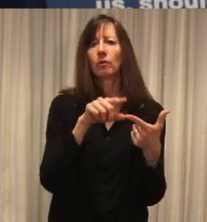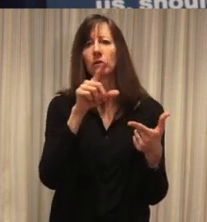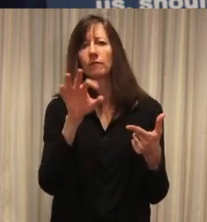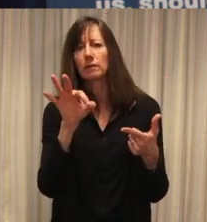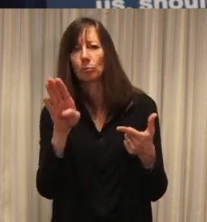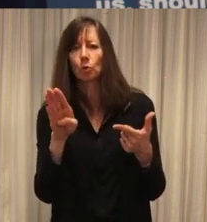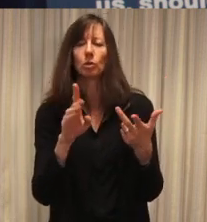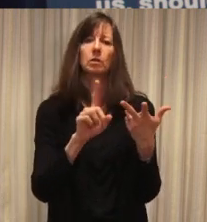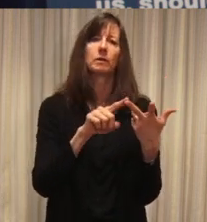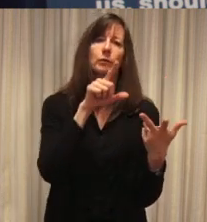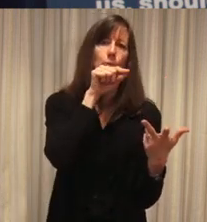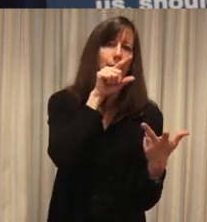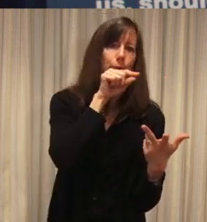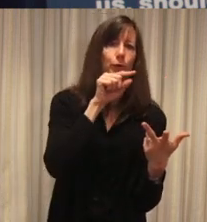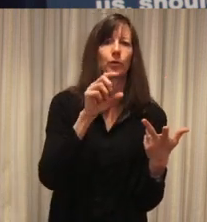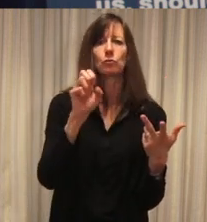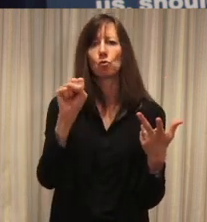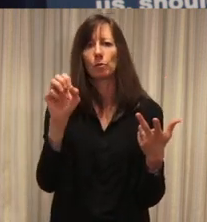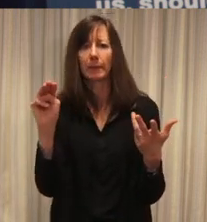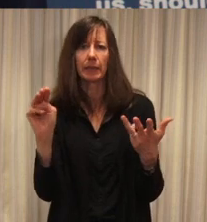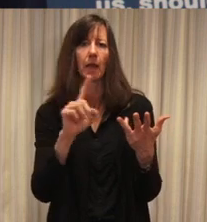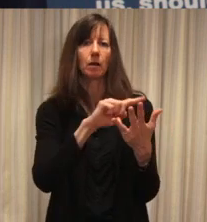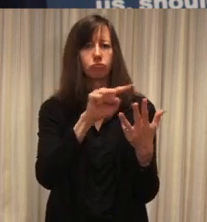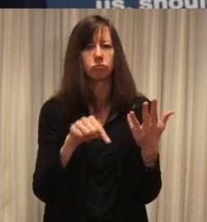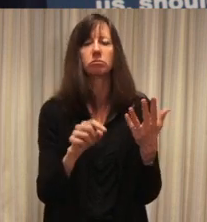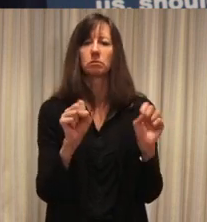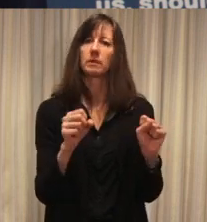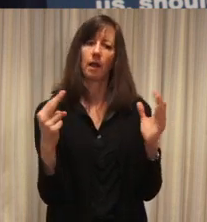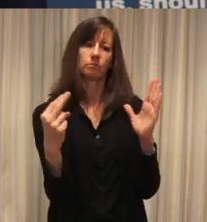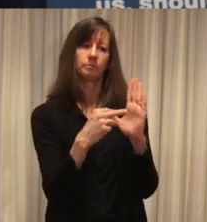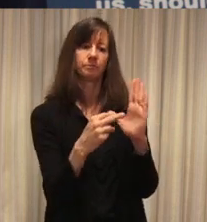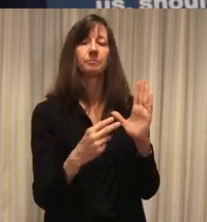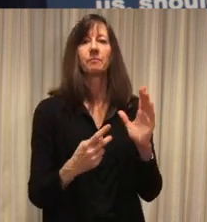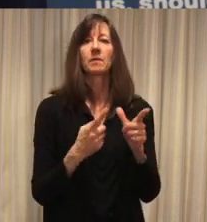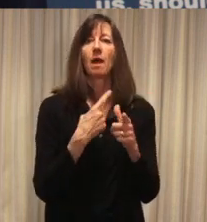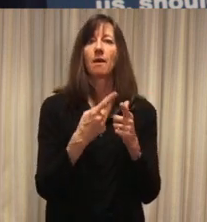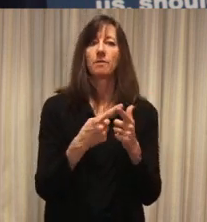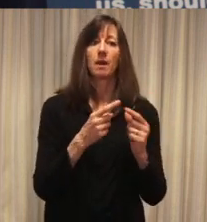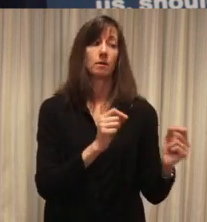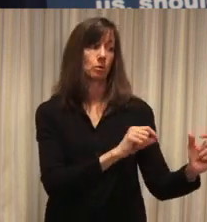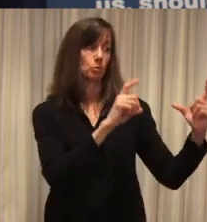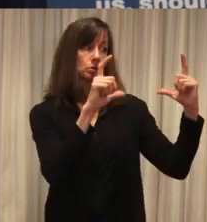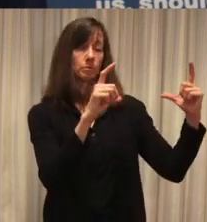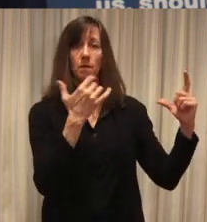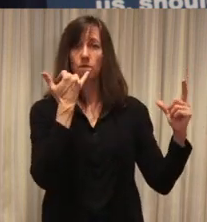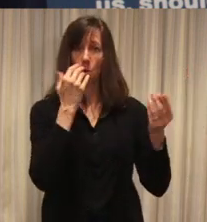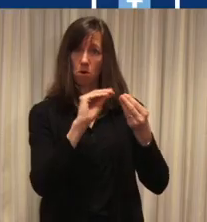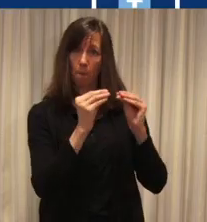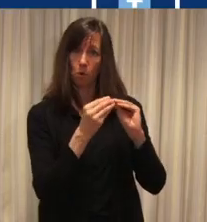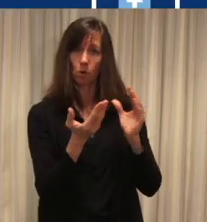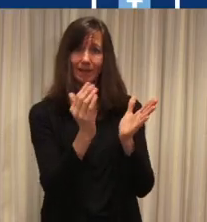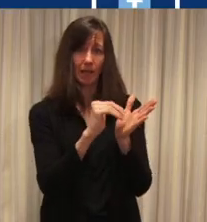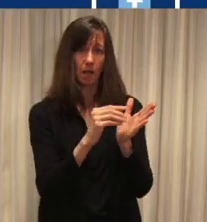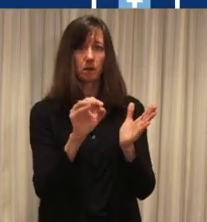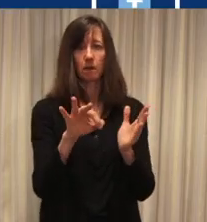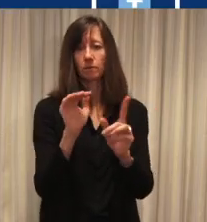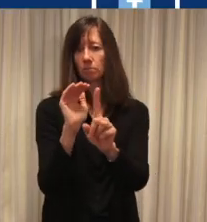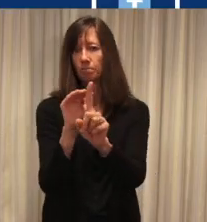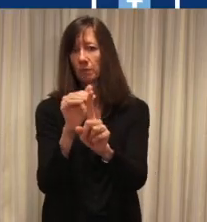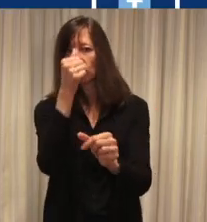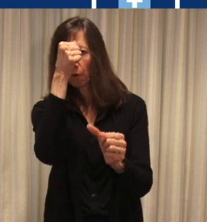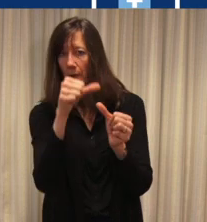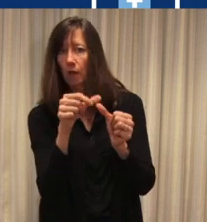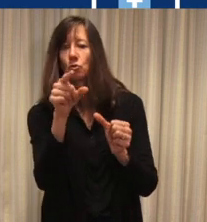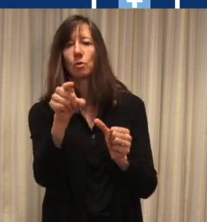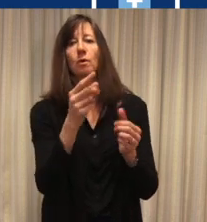And you can always just also pick up the phone and call us. We'll end by putting that number back up again to remind you of those